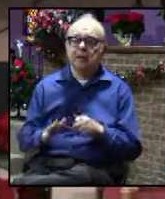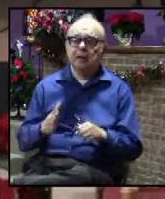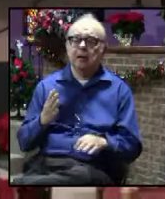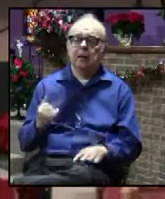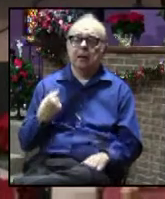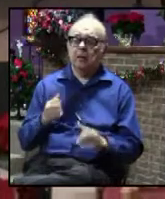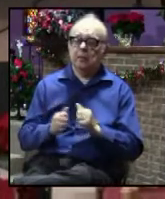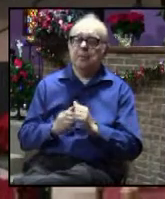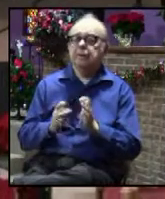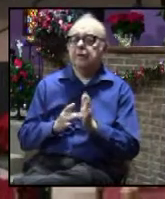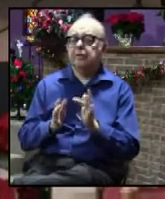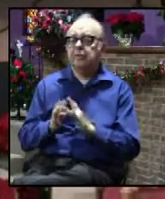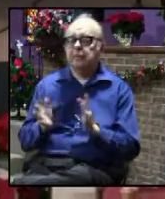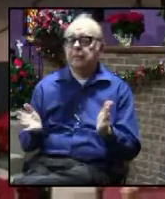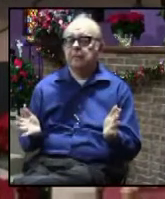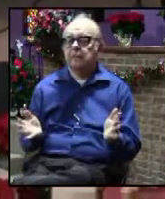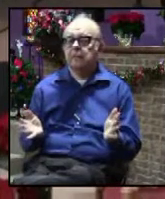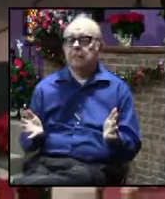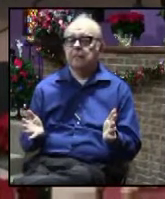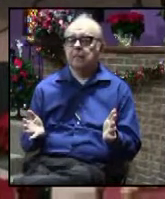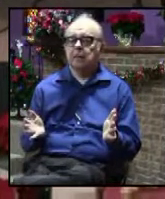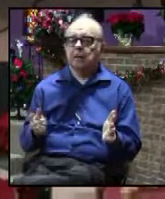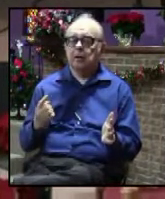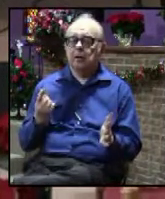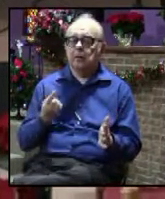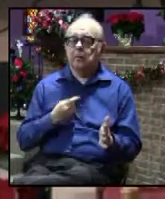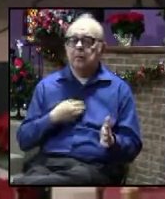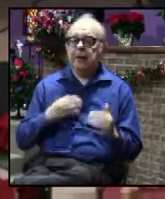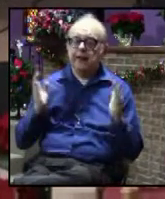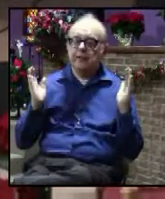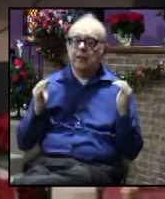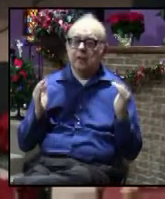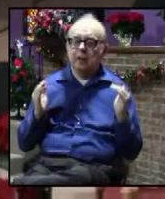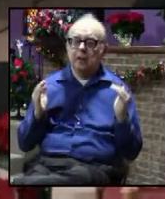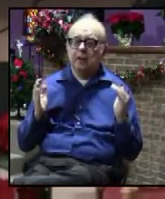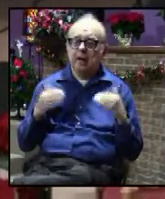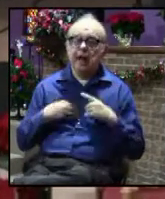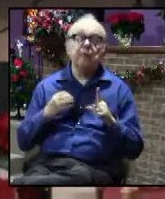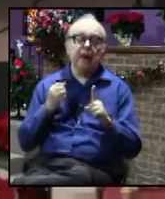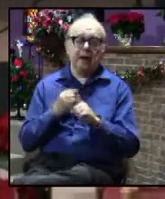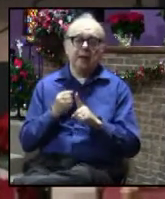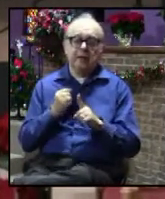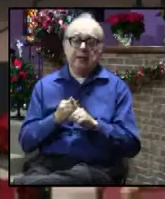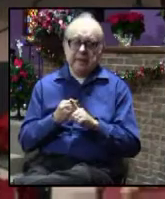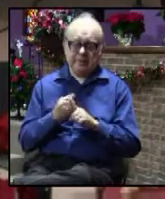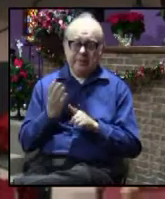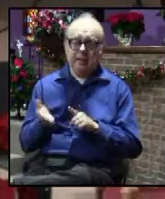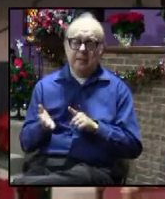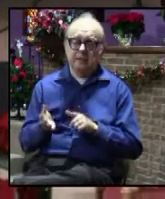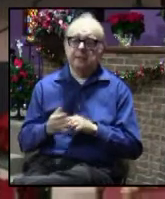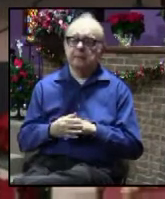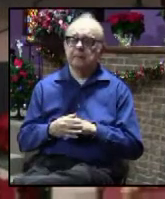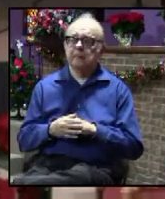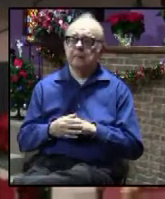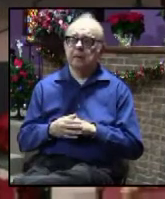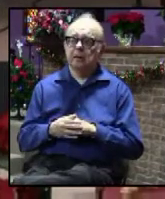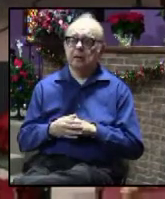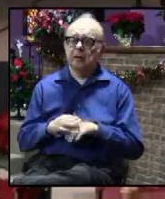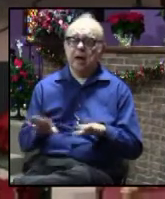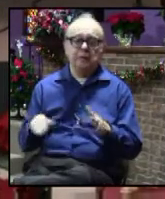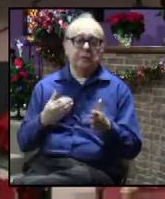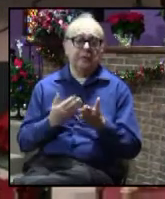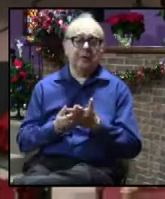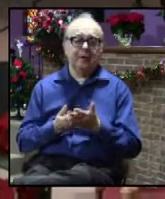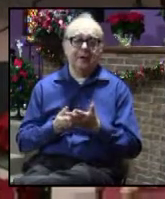Because with Him, we have hope. And we have the rhythm that's there. I'm doing good.